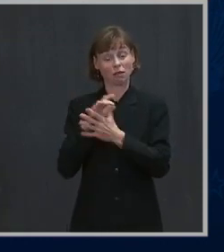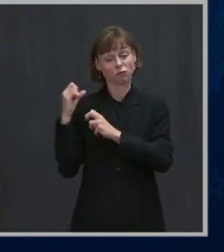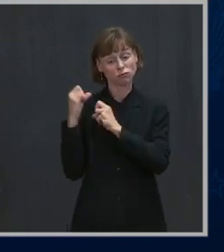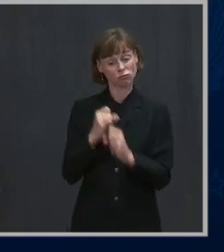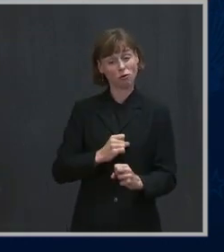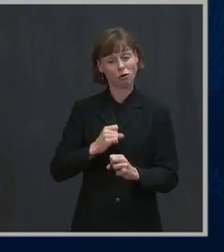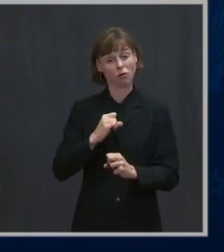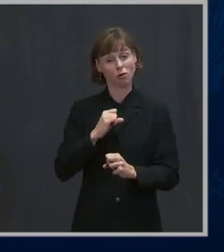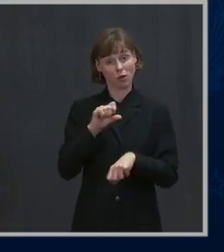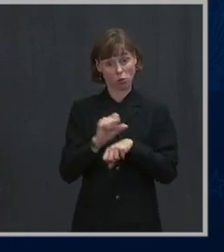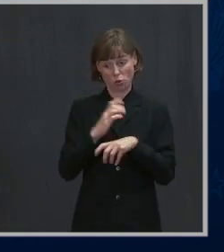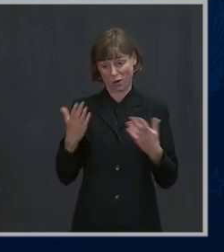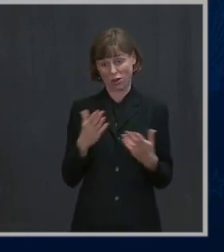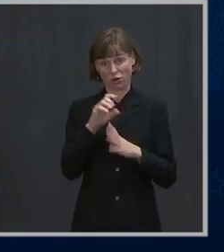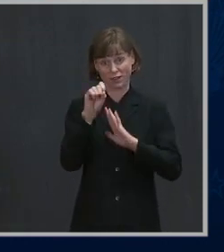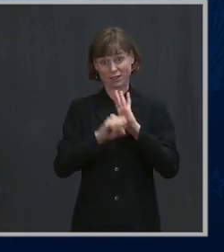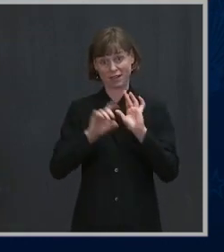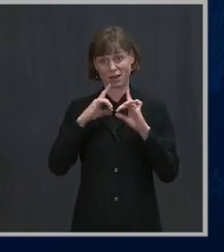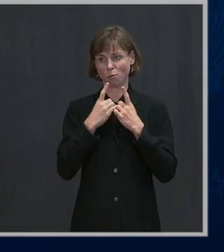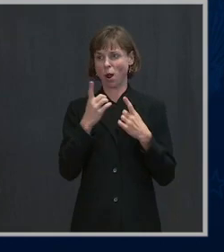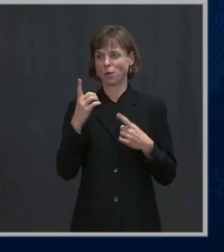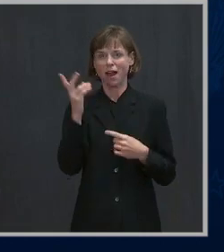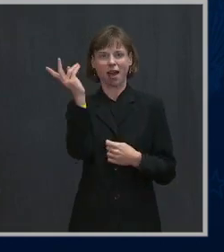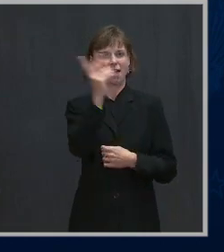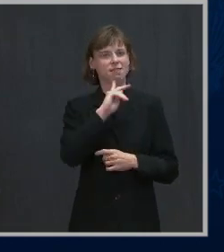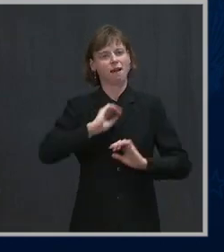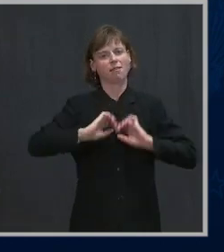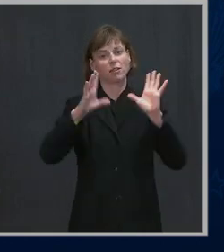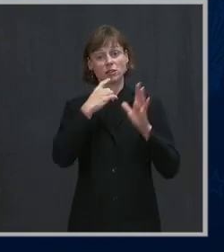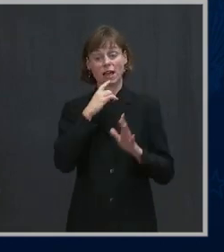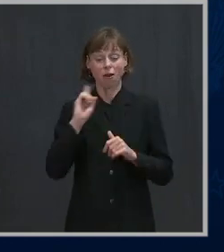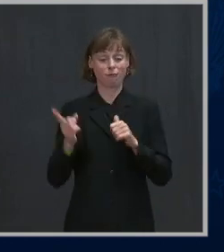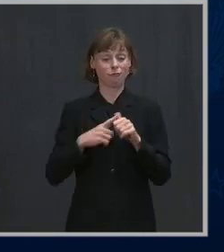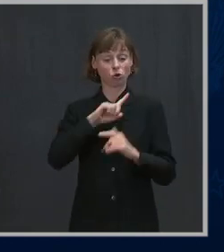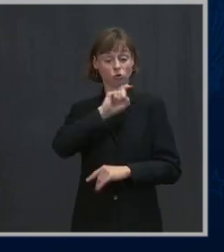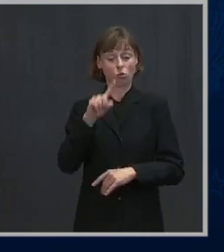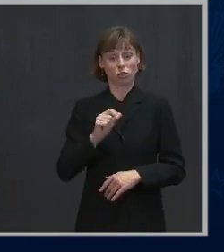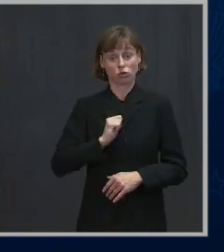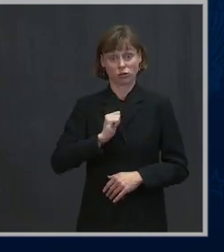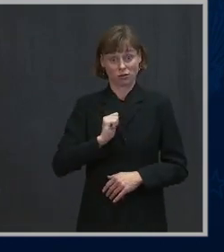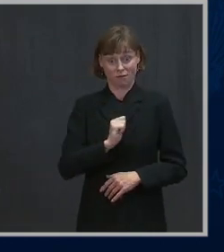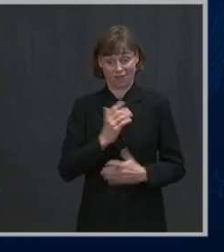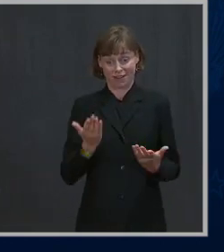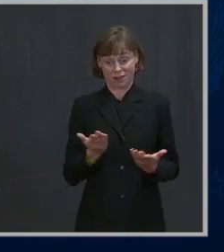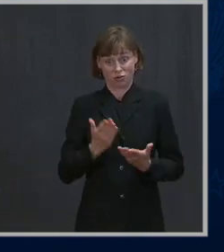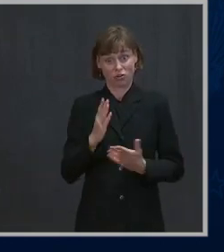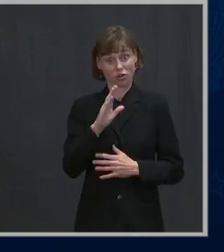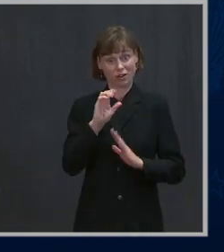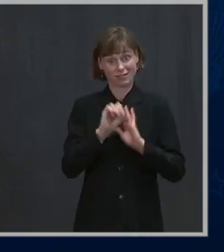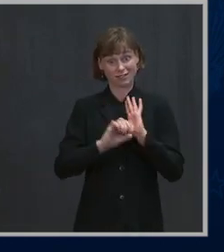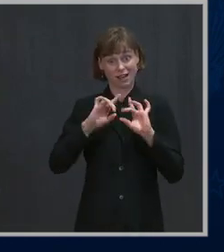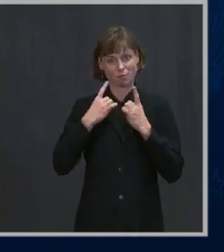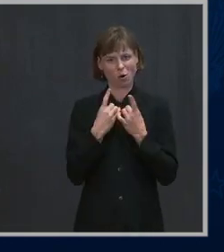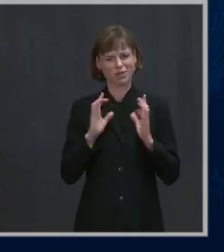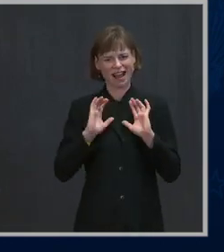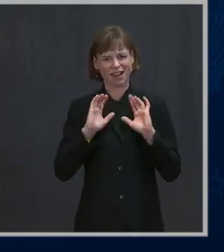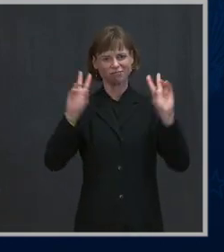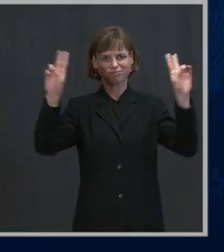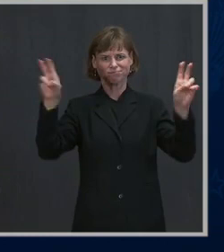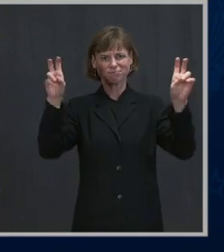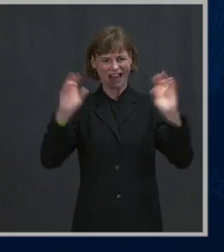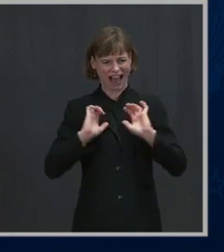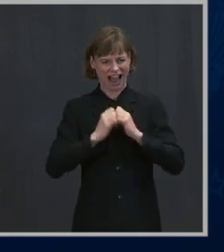clear that the first question we must ask ourselves here at state is how will this benefit our fellow americans